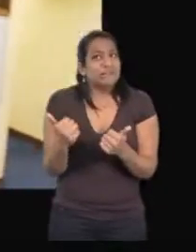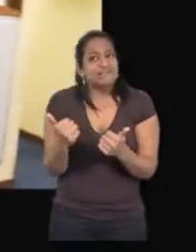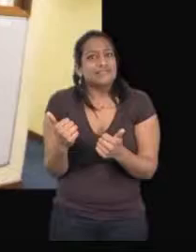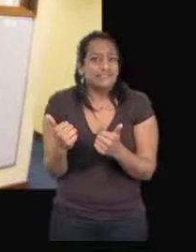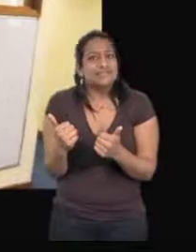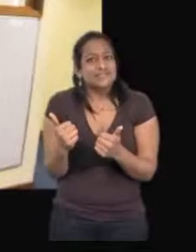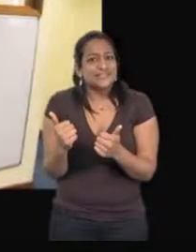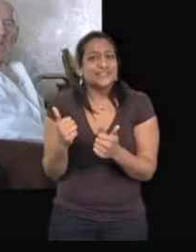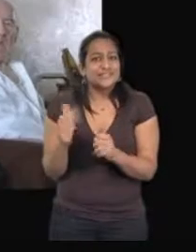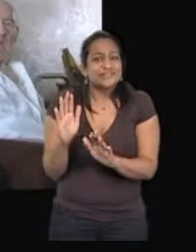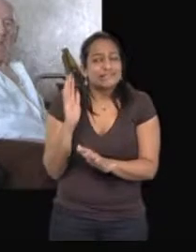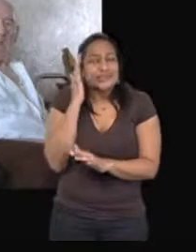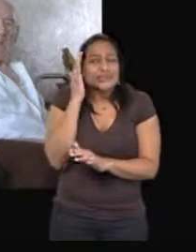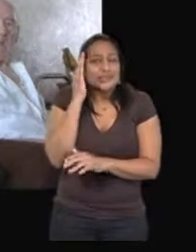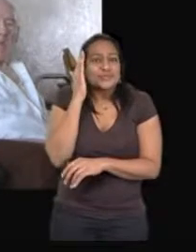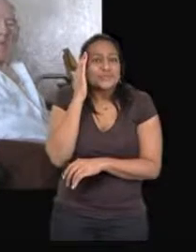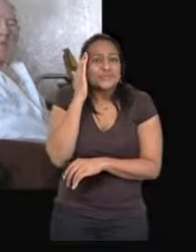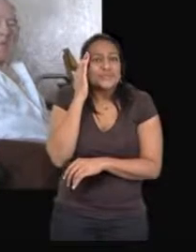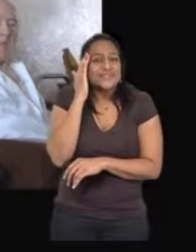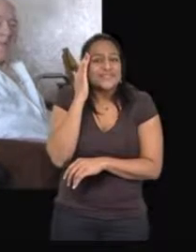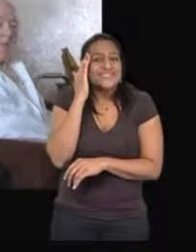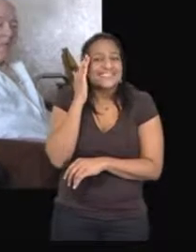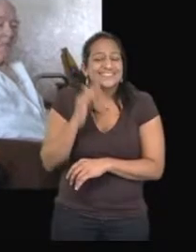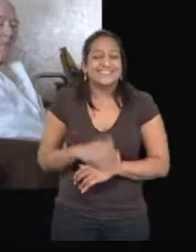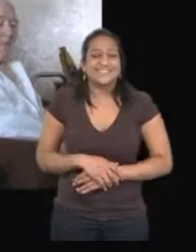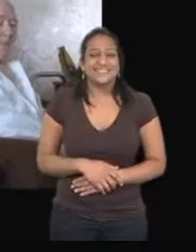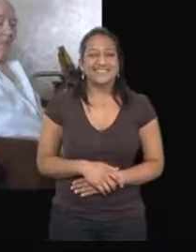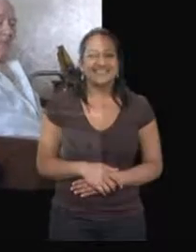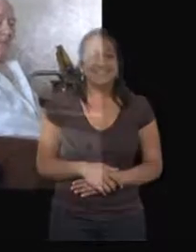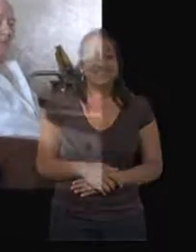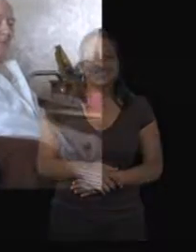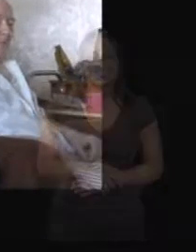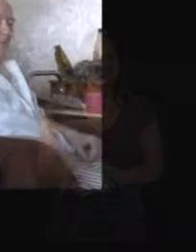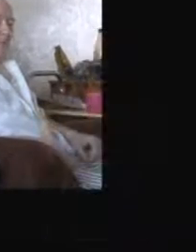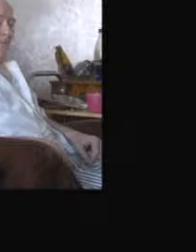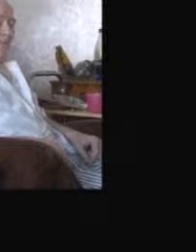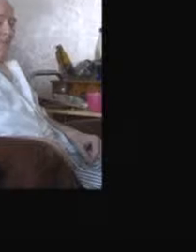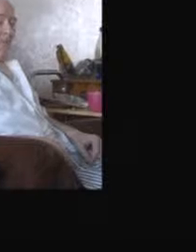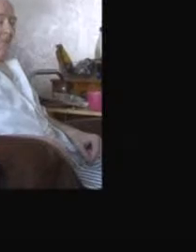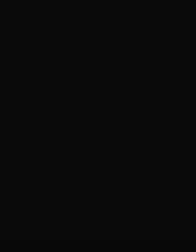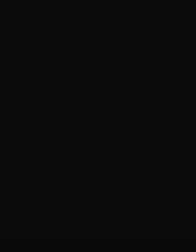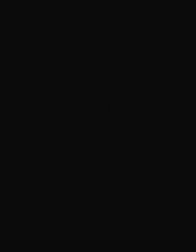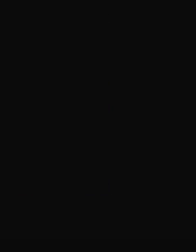very, very, very good, and it's worked out all right after yet. So touch wood.